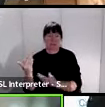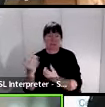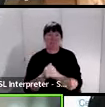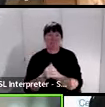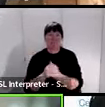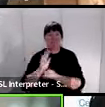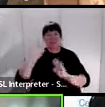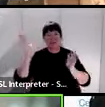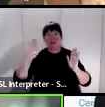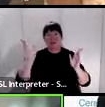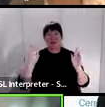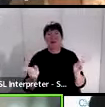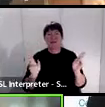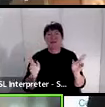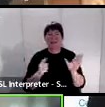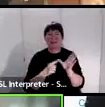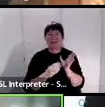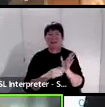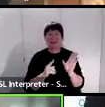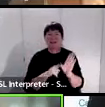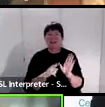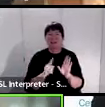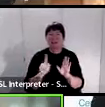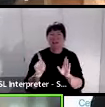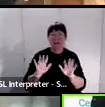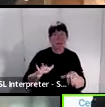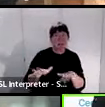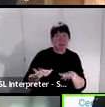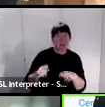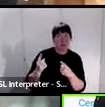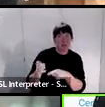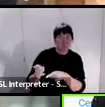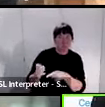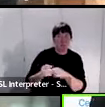present. Hello again, Amy. Busy day for you.